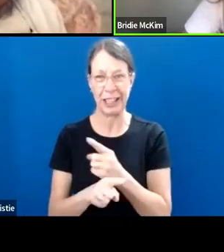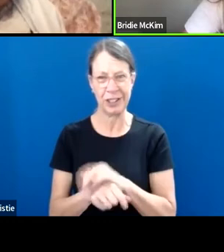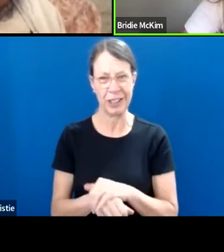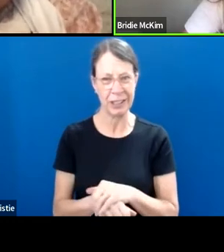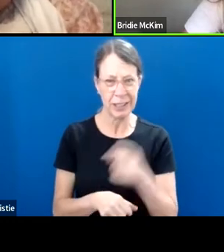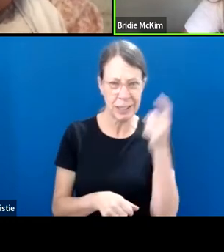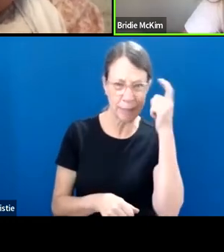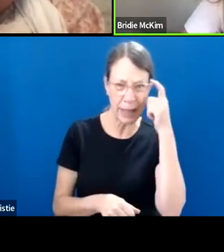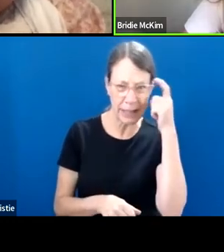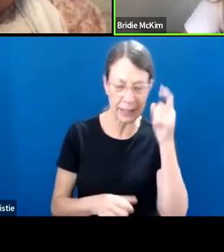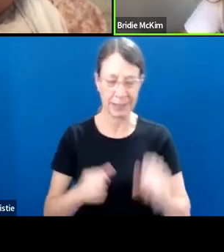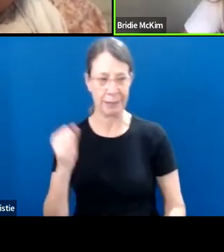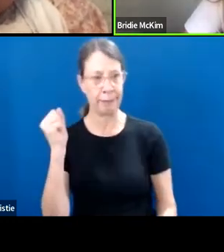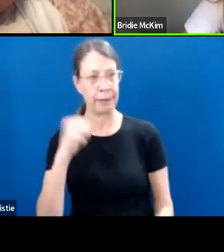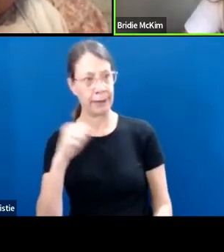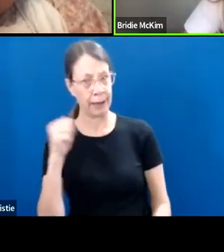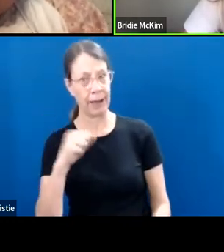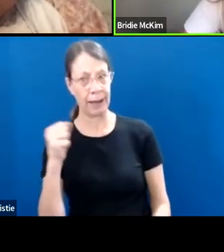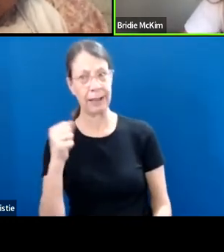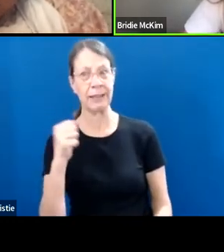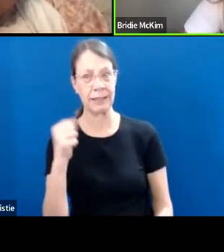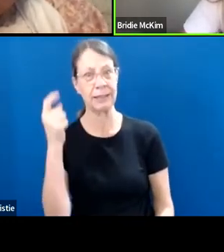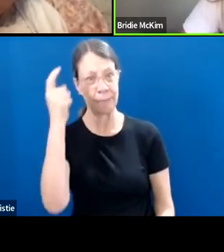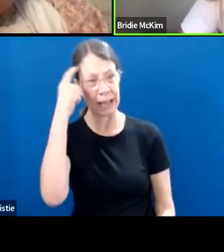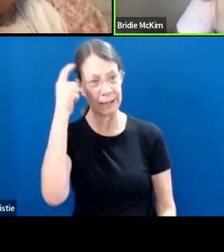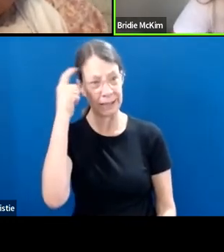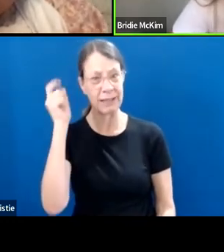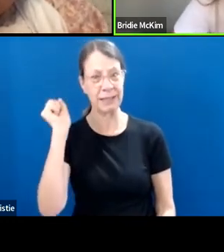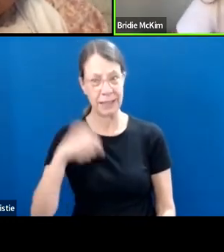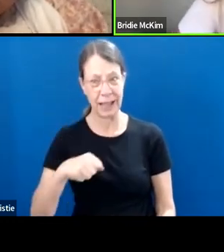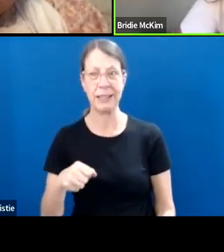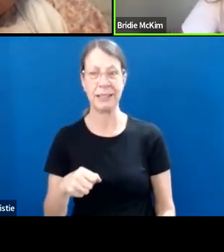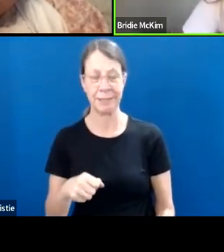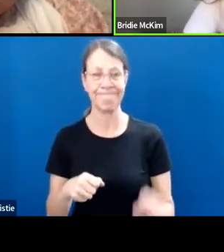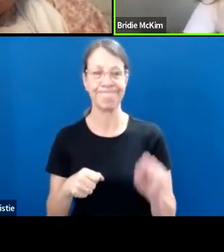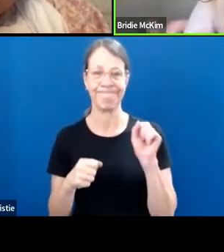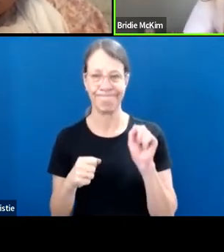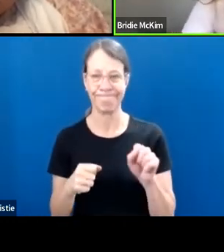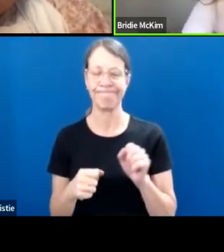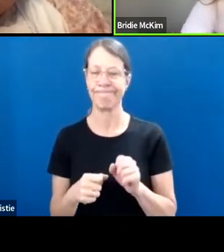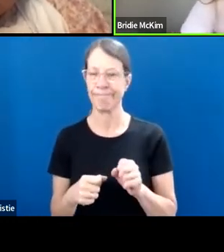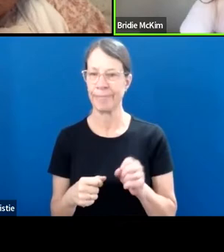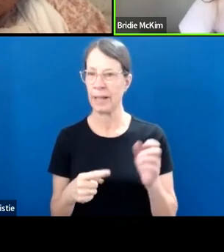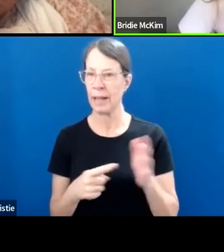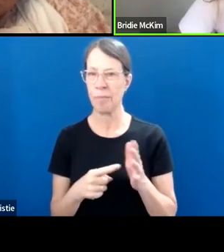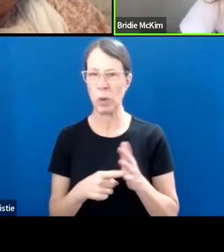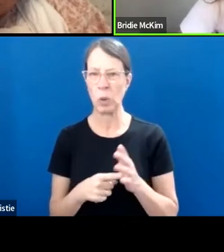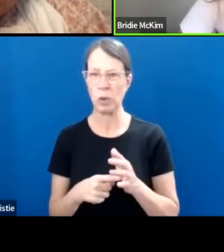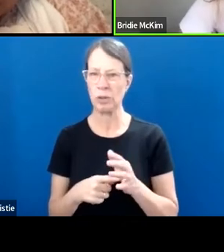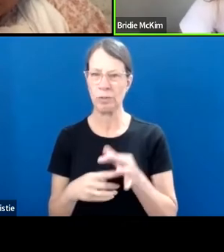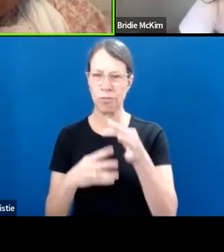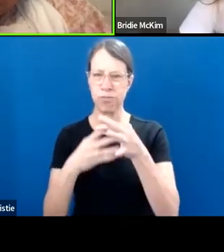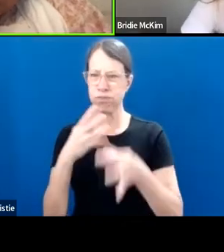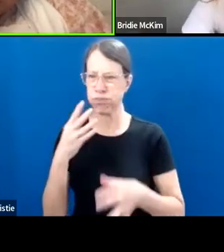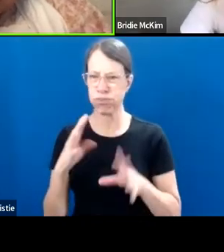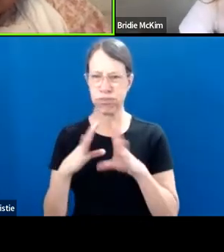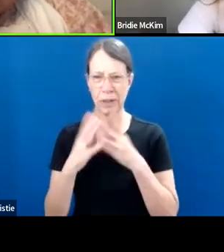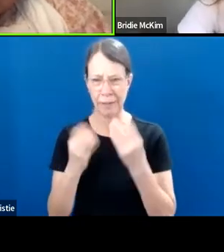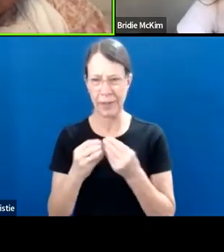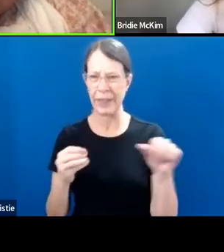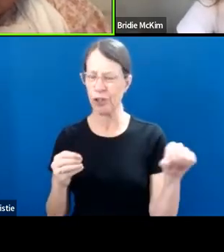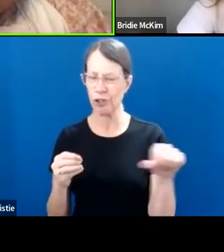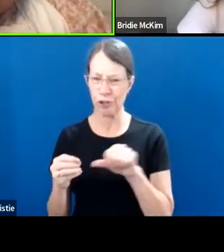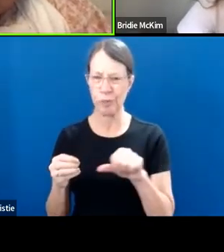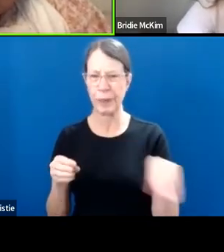totally makes sense. I hear you saying, like, inclusivity in terms of every aspect of that work. Yes. So being open